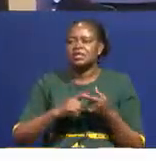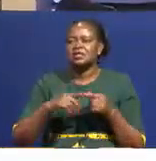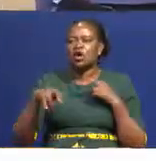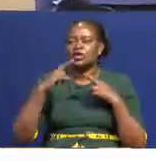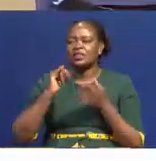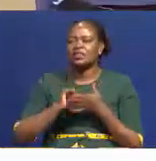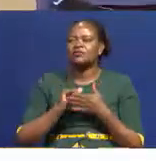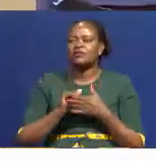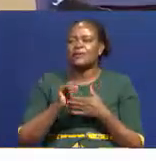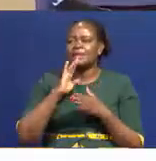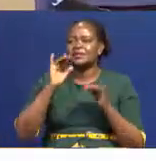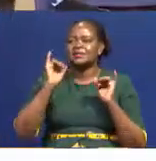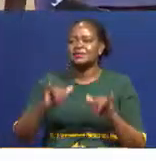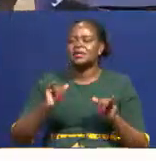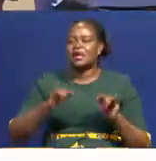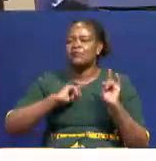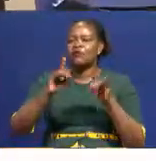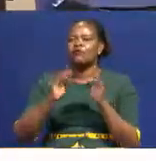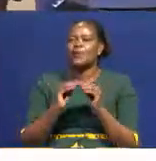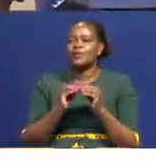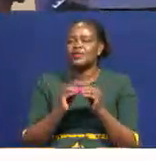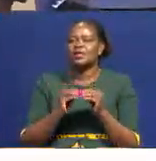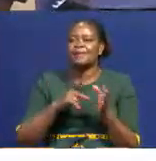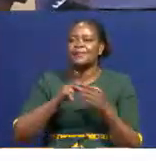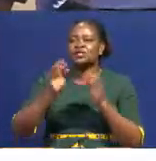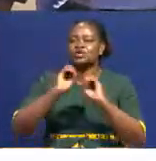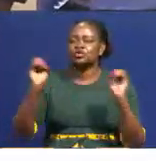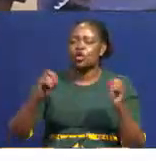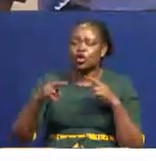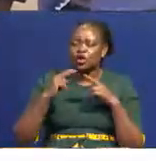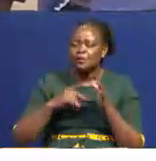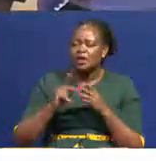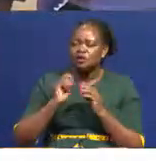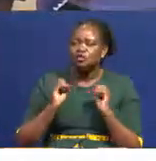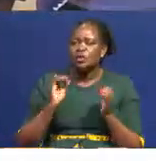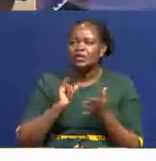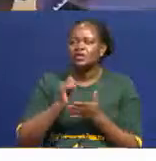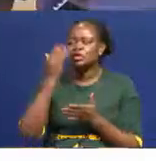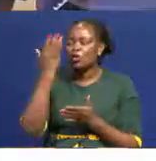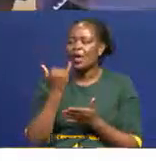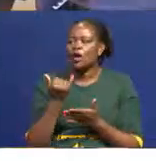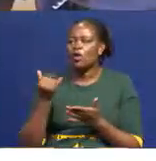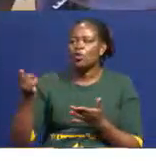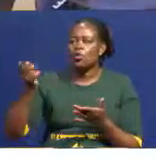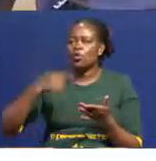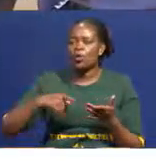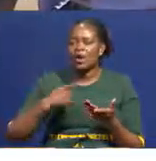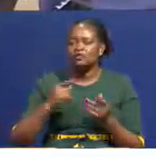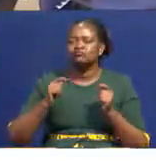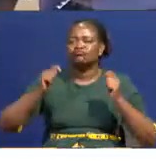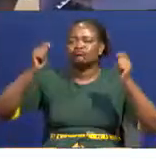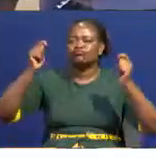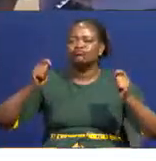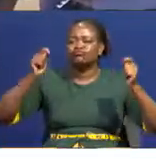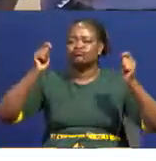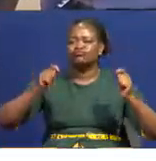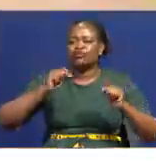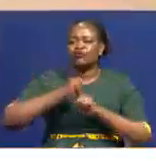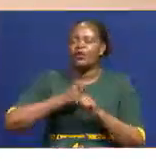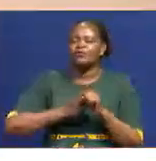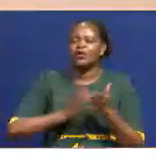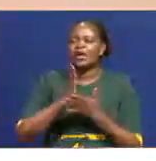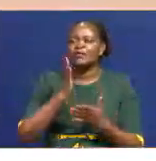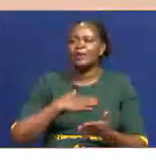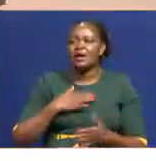zine tumekua kule, tukieda hizo meetings, hawalipagi hata mikahawa. So that is why we are protesting to fight for our